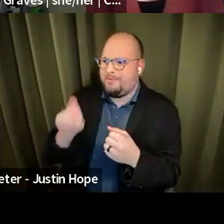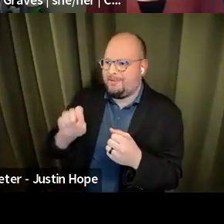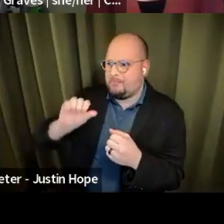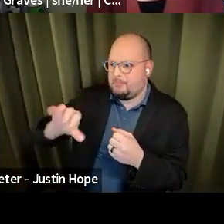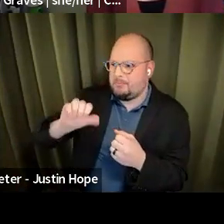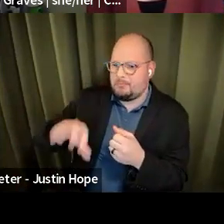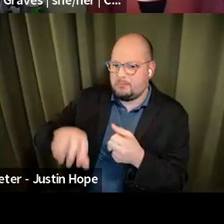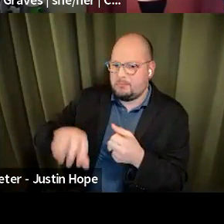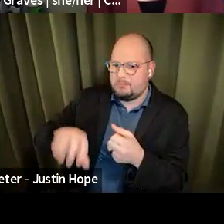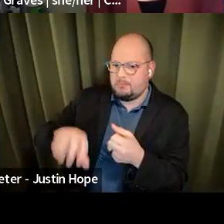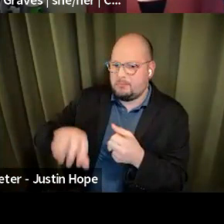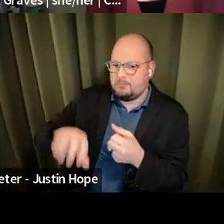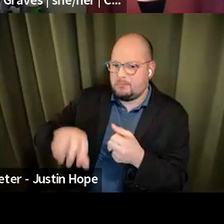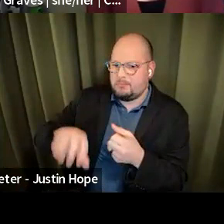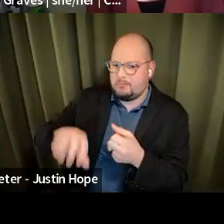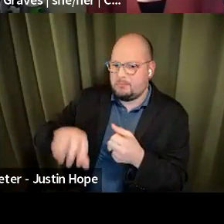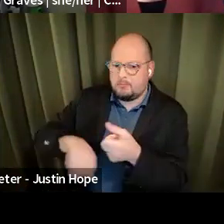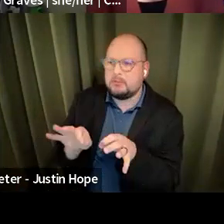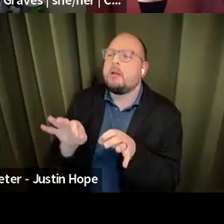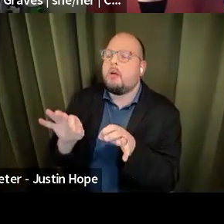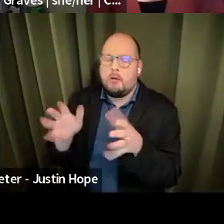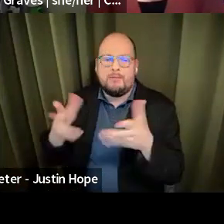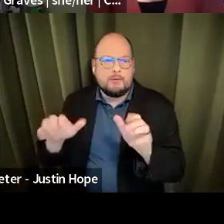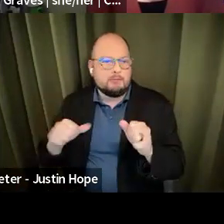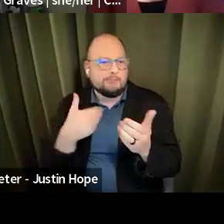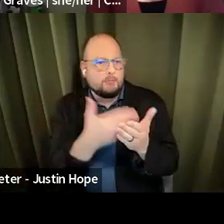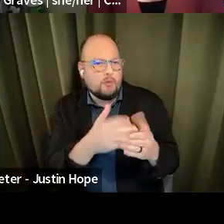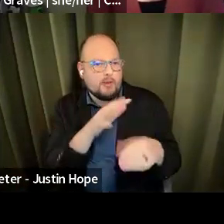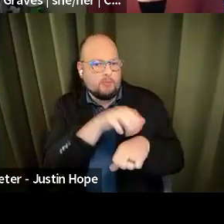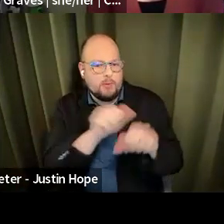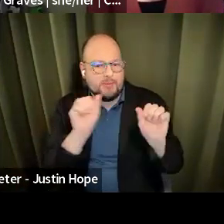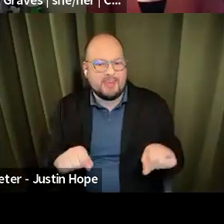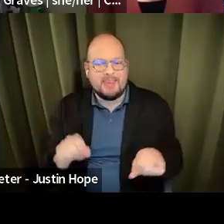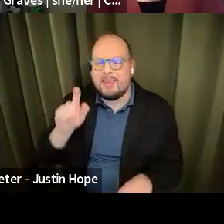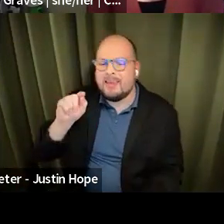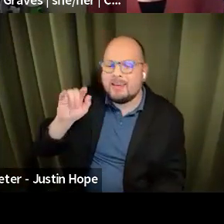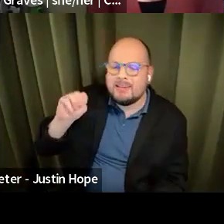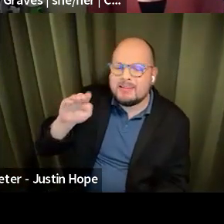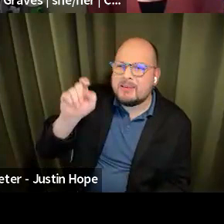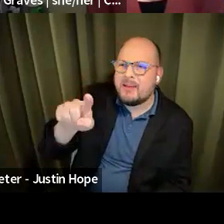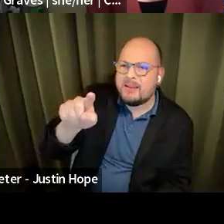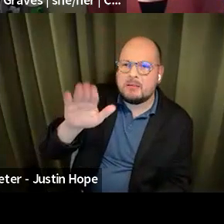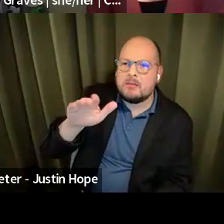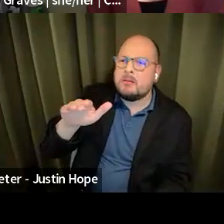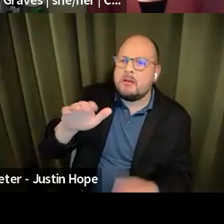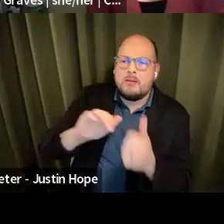need for that consultation, that may be so important. So and how do you include that in the training,